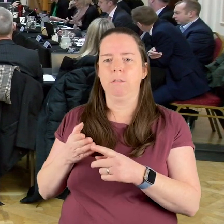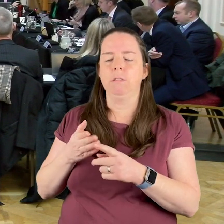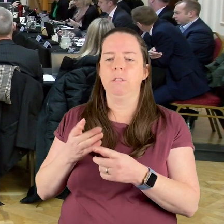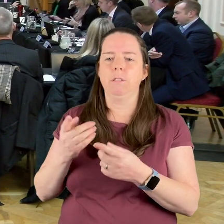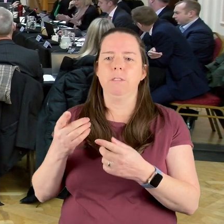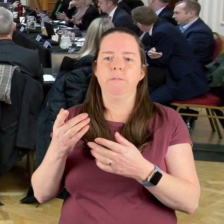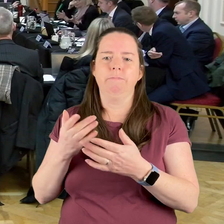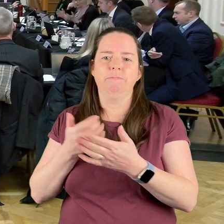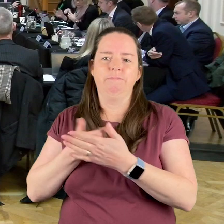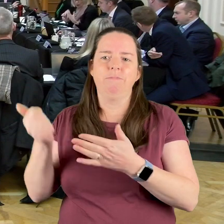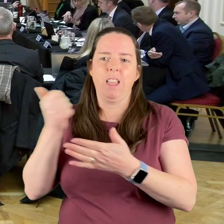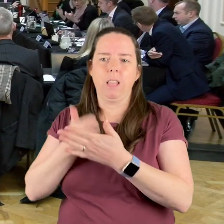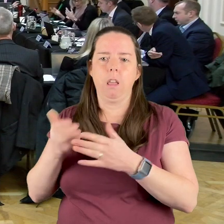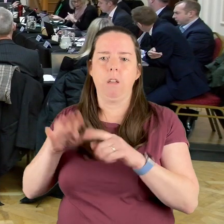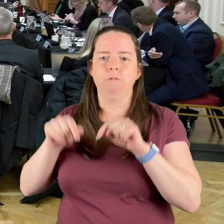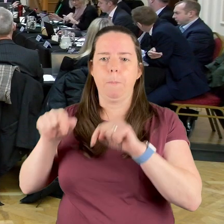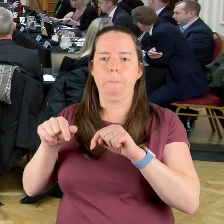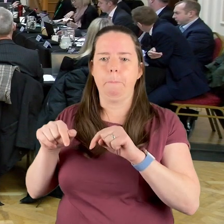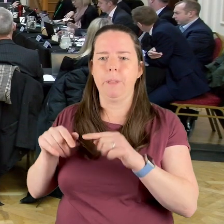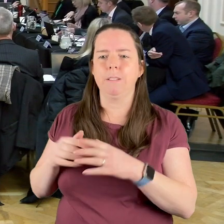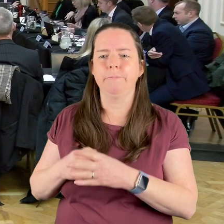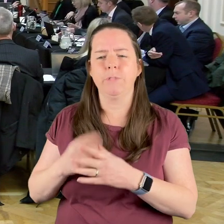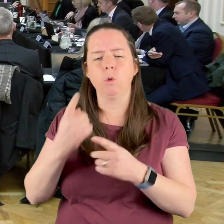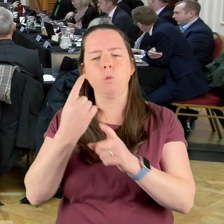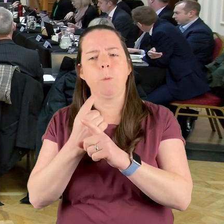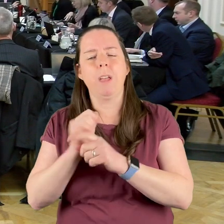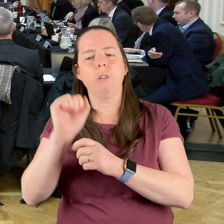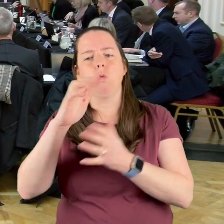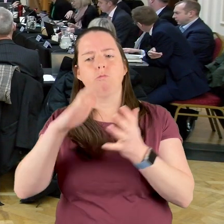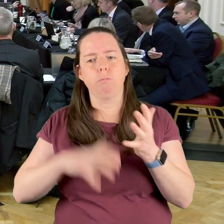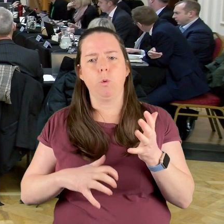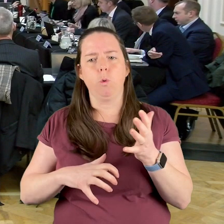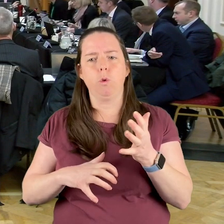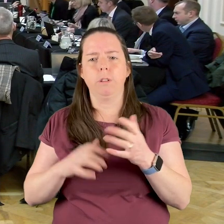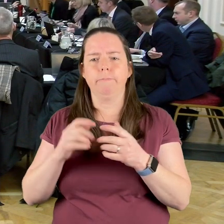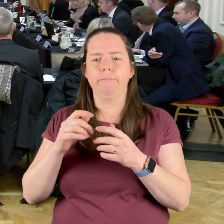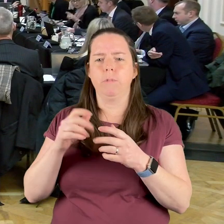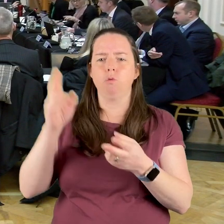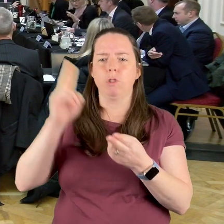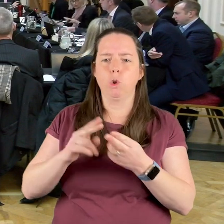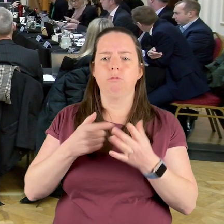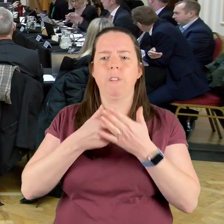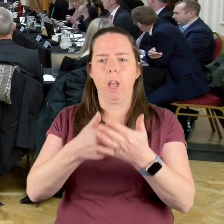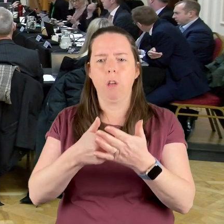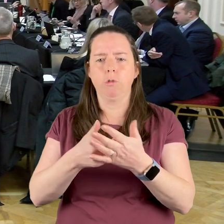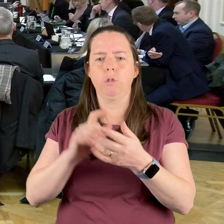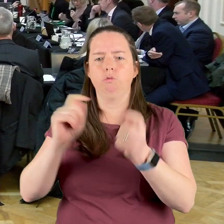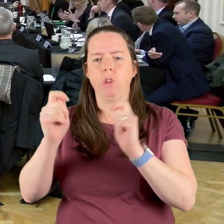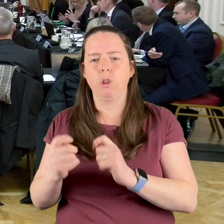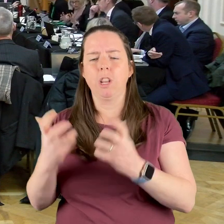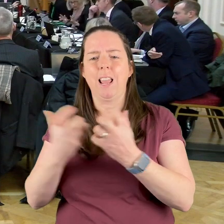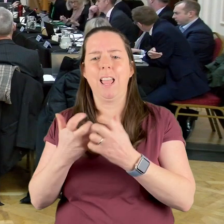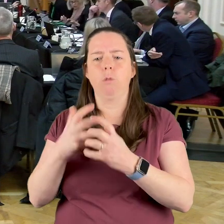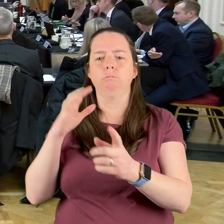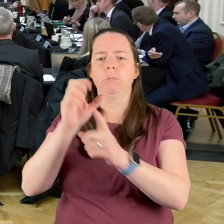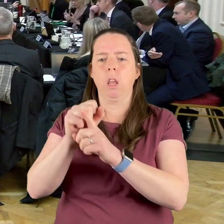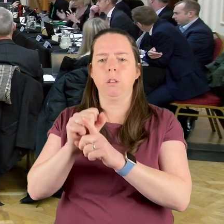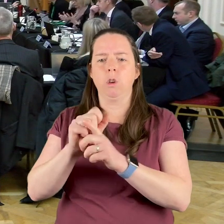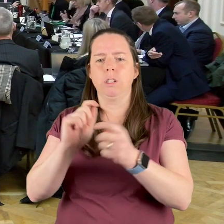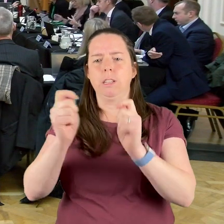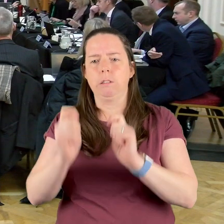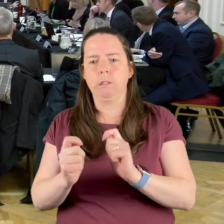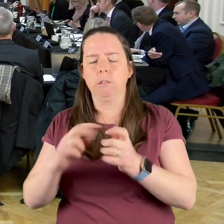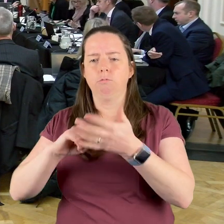you know, they come from primary care, they land in primary care very often. And you mentioned in your report about reducing referrals